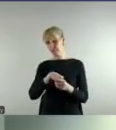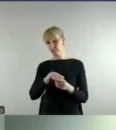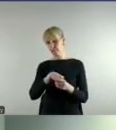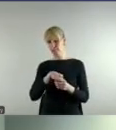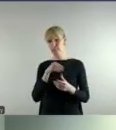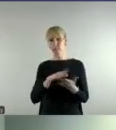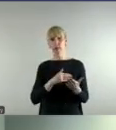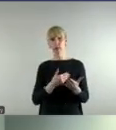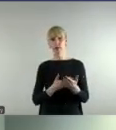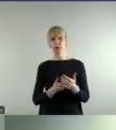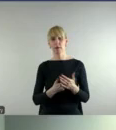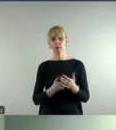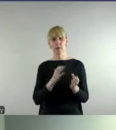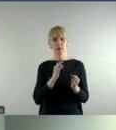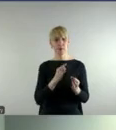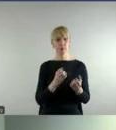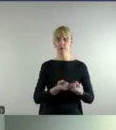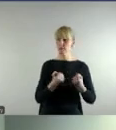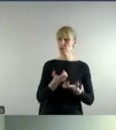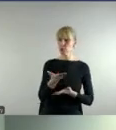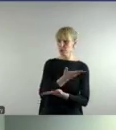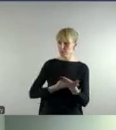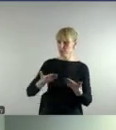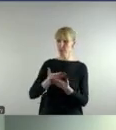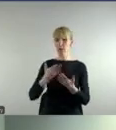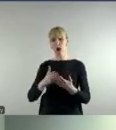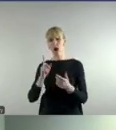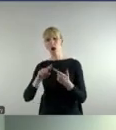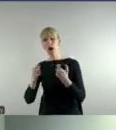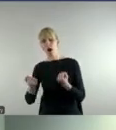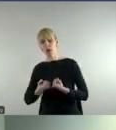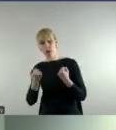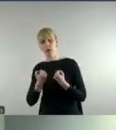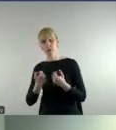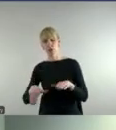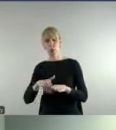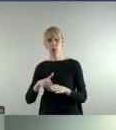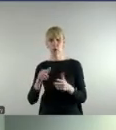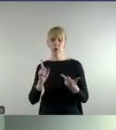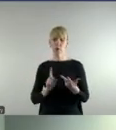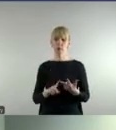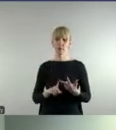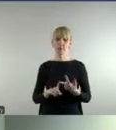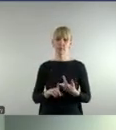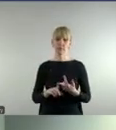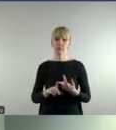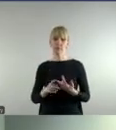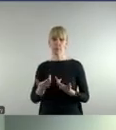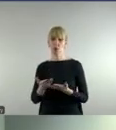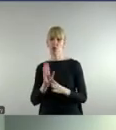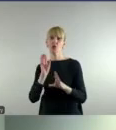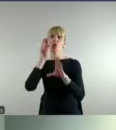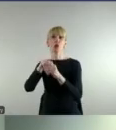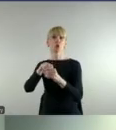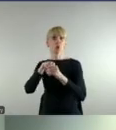resource sharing, active participation in the community, shared values, inclusion, public information,